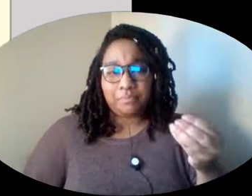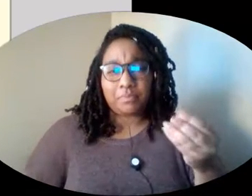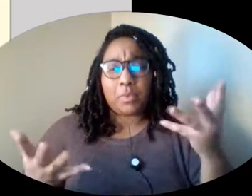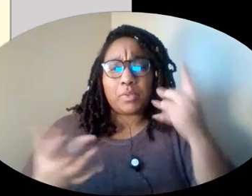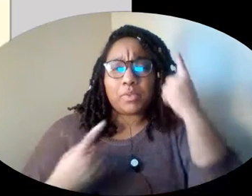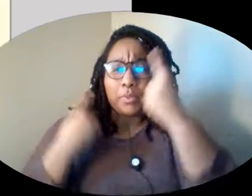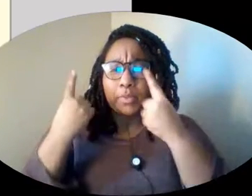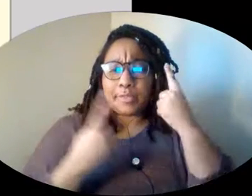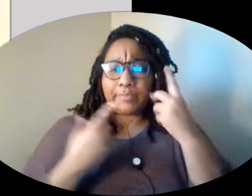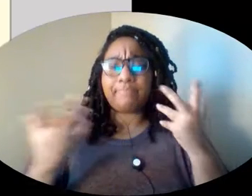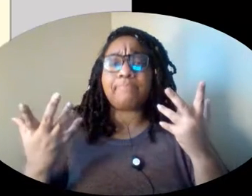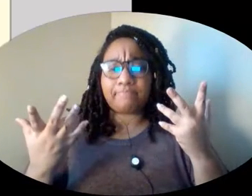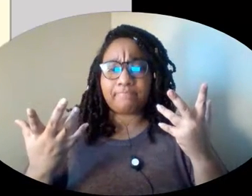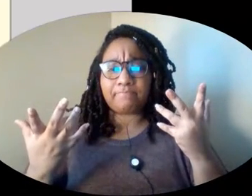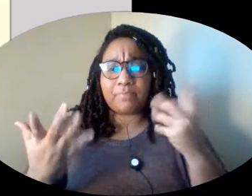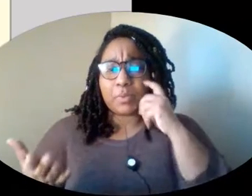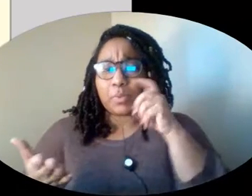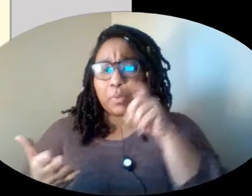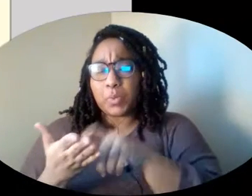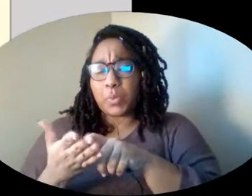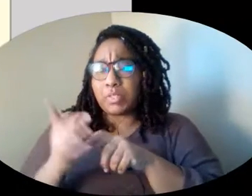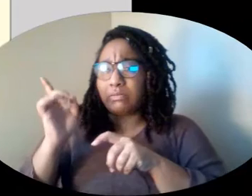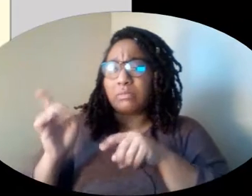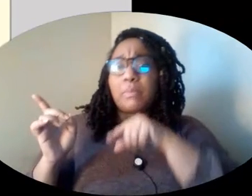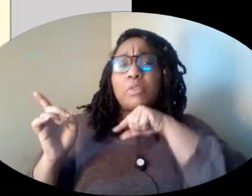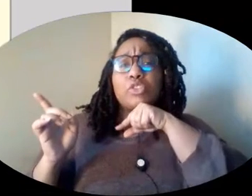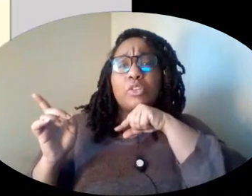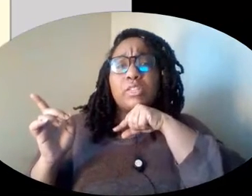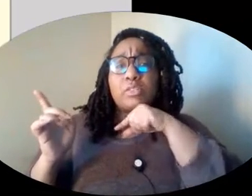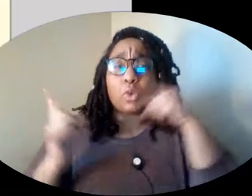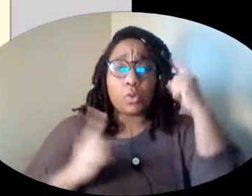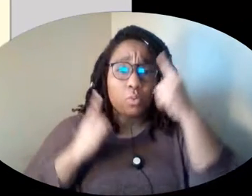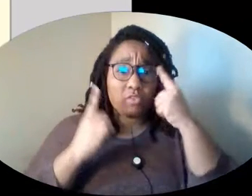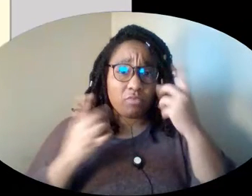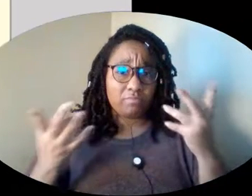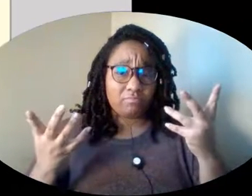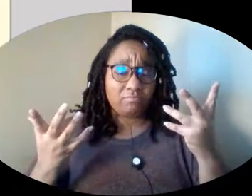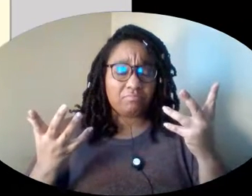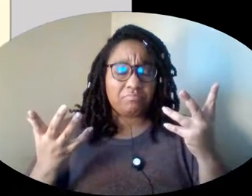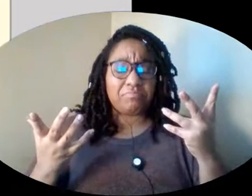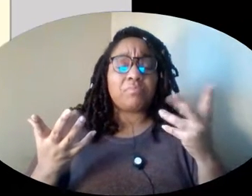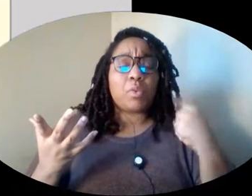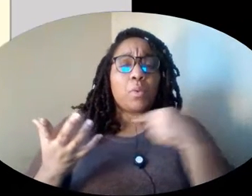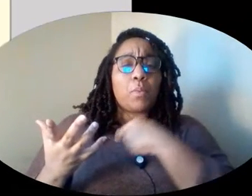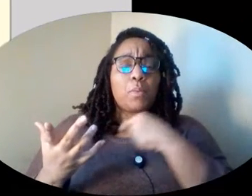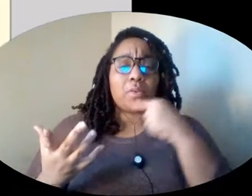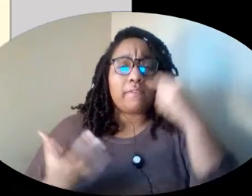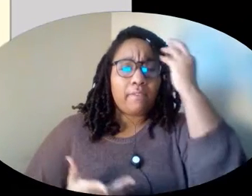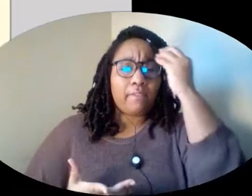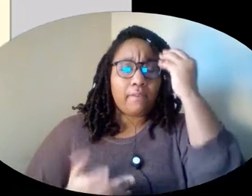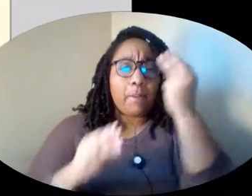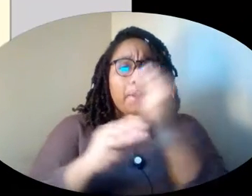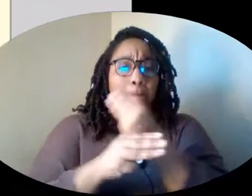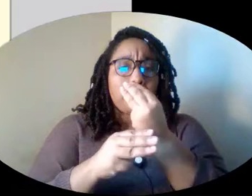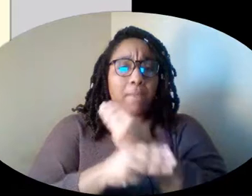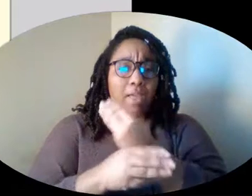do you wonder? Maybe you notice some things about the turkeys, but maybe you're wondering some things too. And we're going to think about math